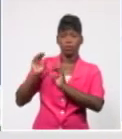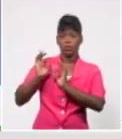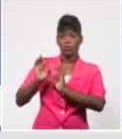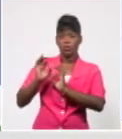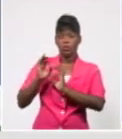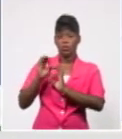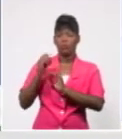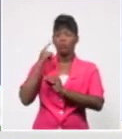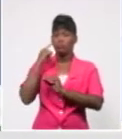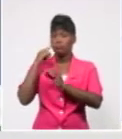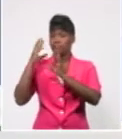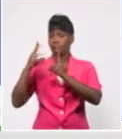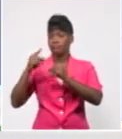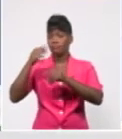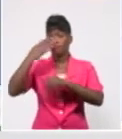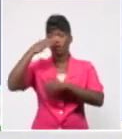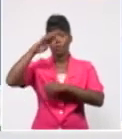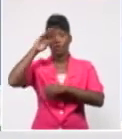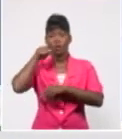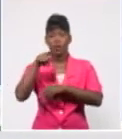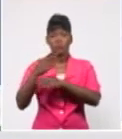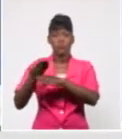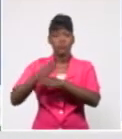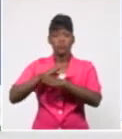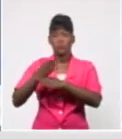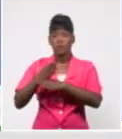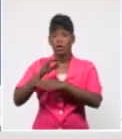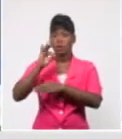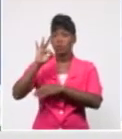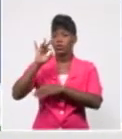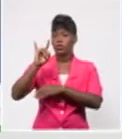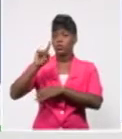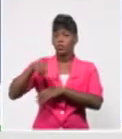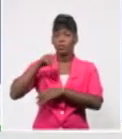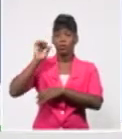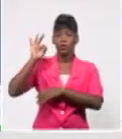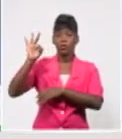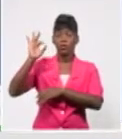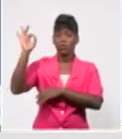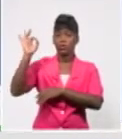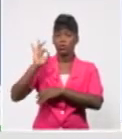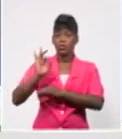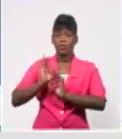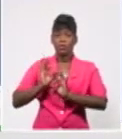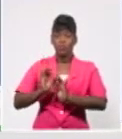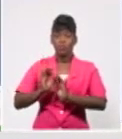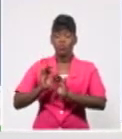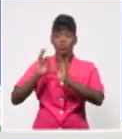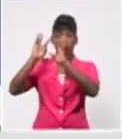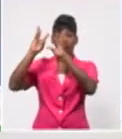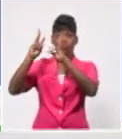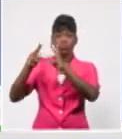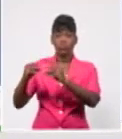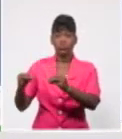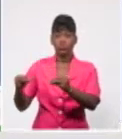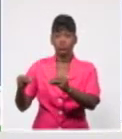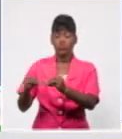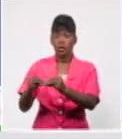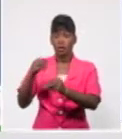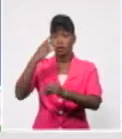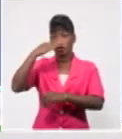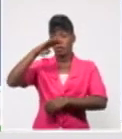63 patients, that is 71.5% of all cases confirmed yesterday, were asymptomatic, for a total